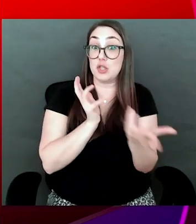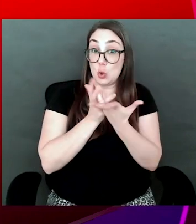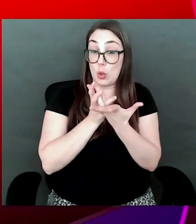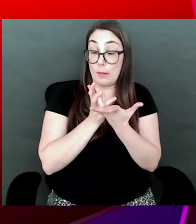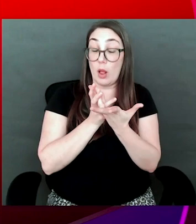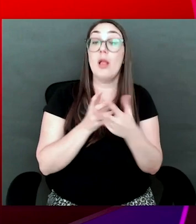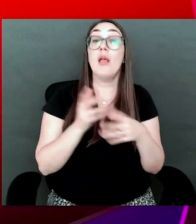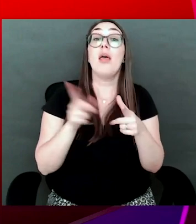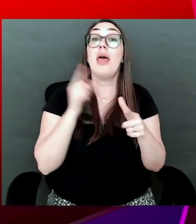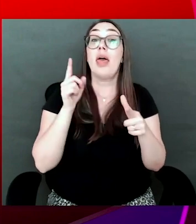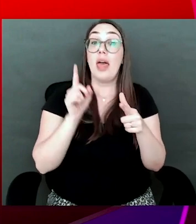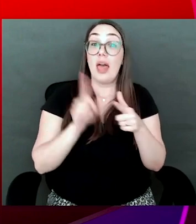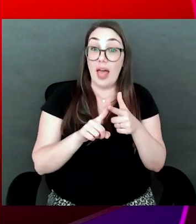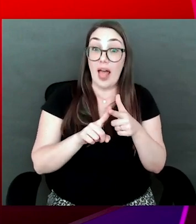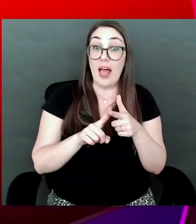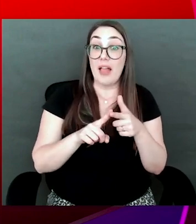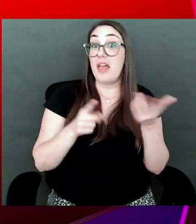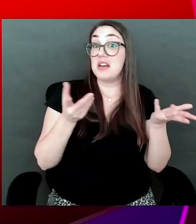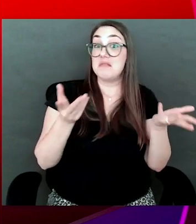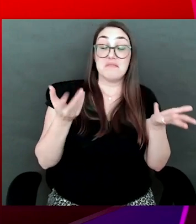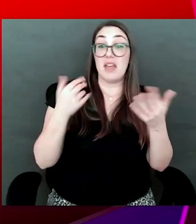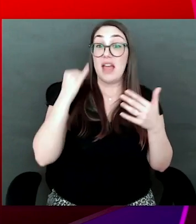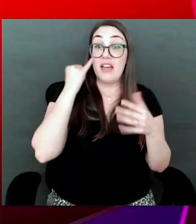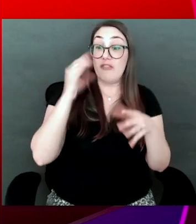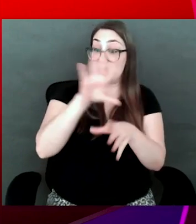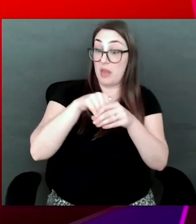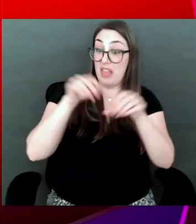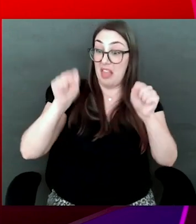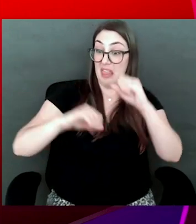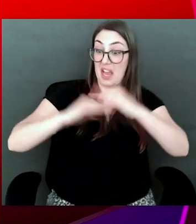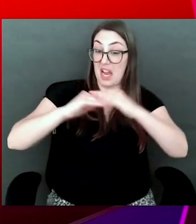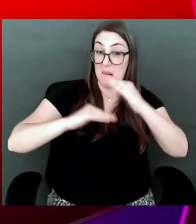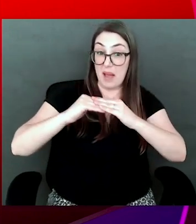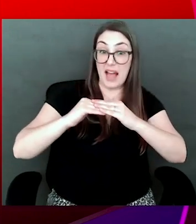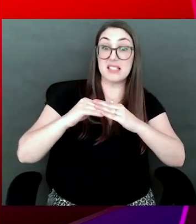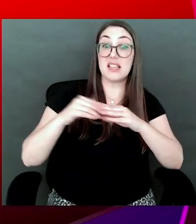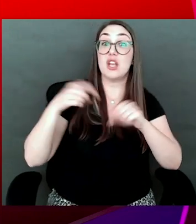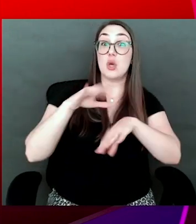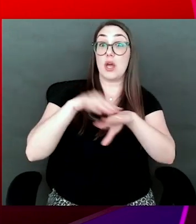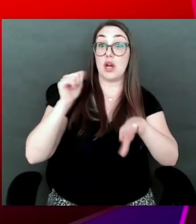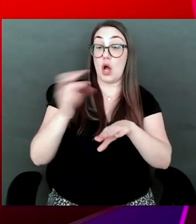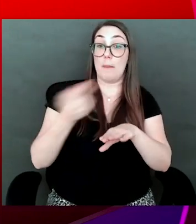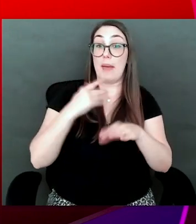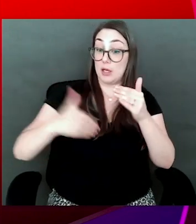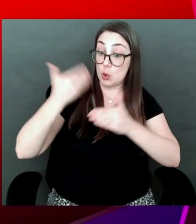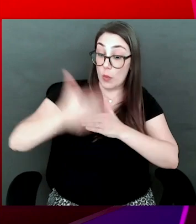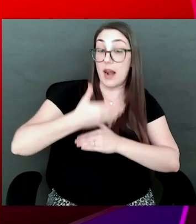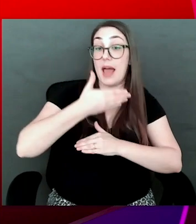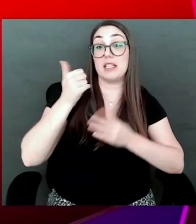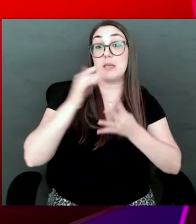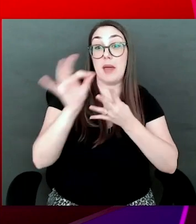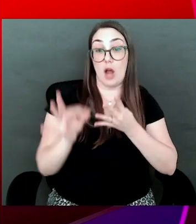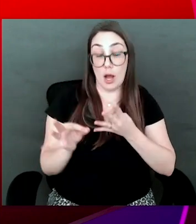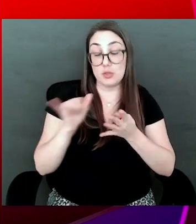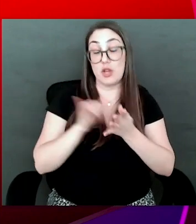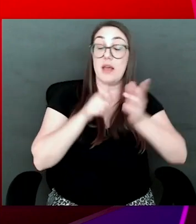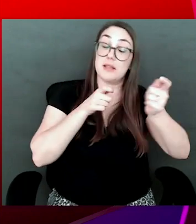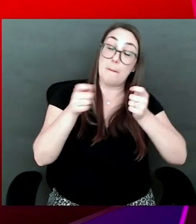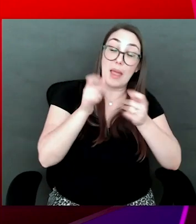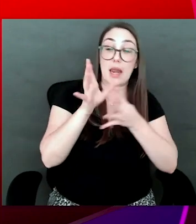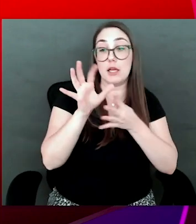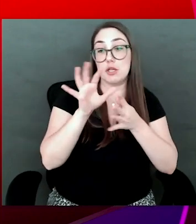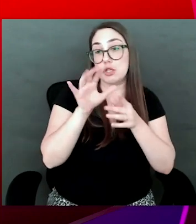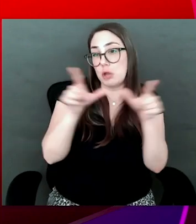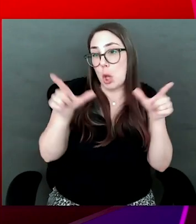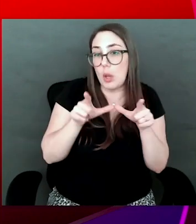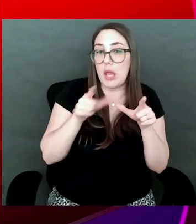fallback mechanism. So if there wasn't the capacity in your anywhere location, it could even like fall back to the next best option, which could be like a managed location, for example. That's all